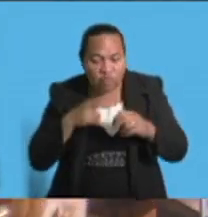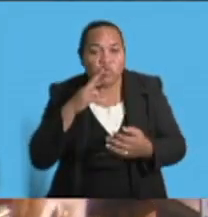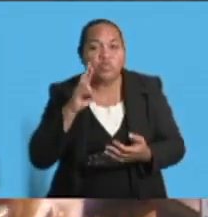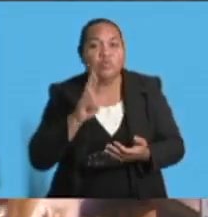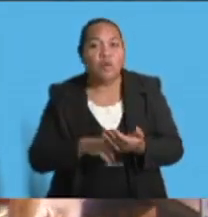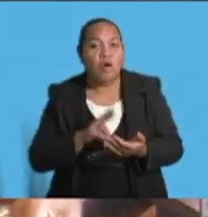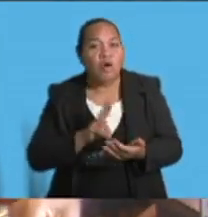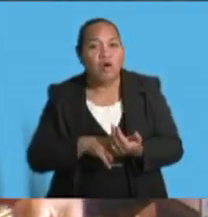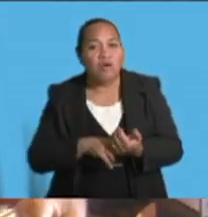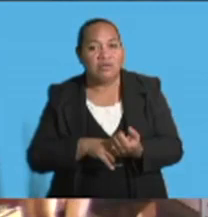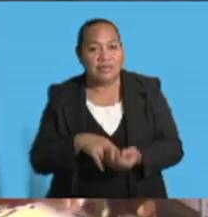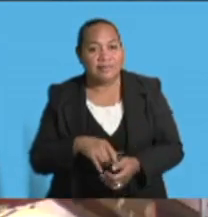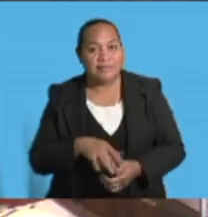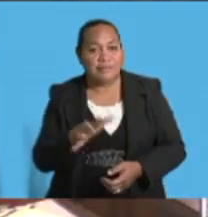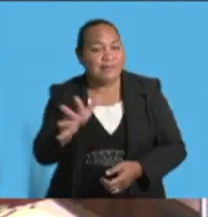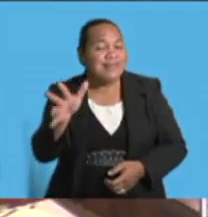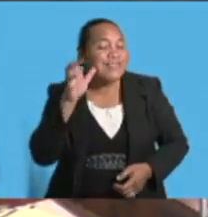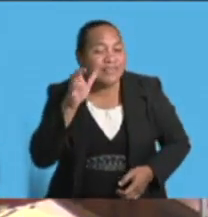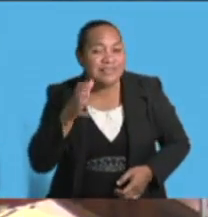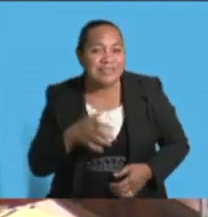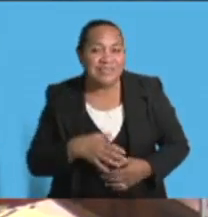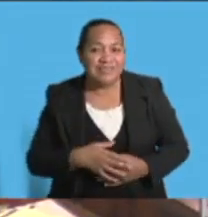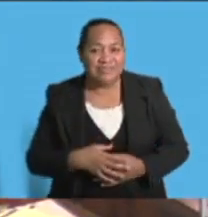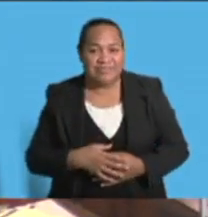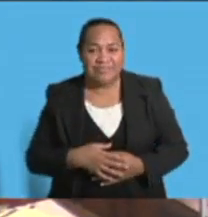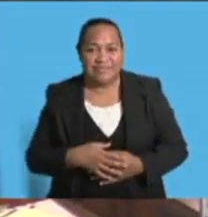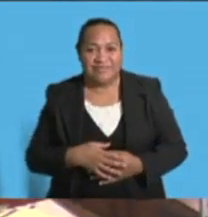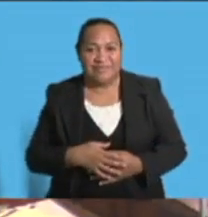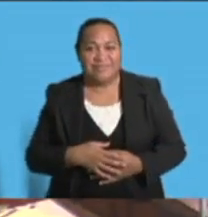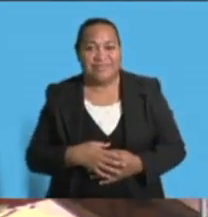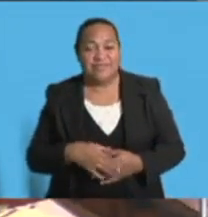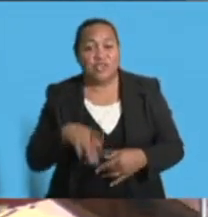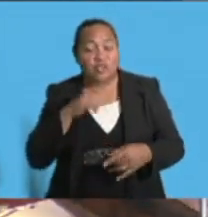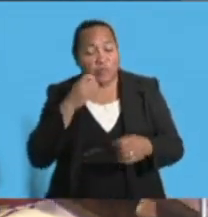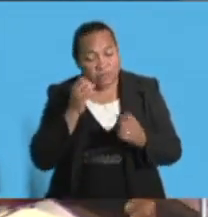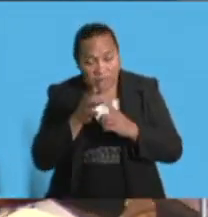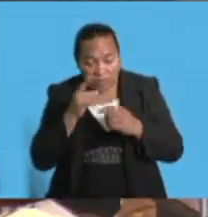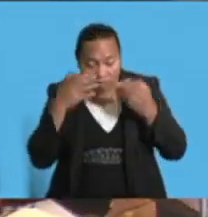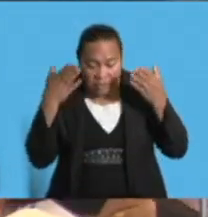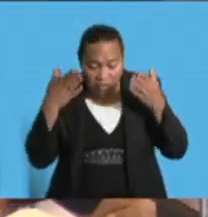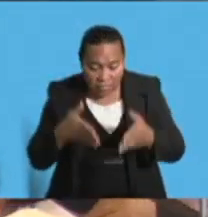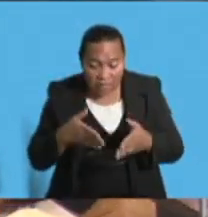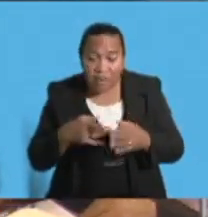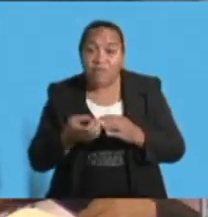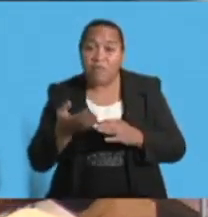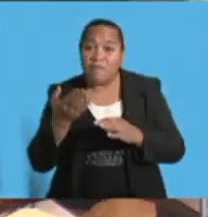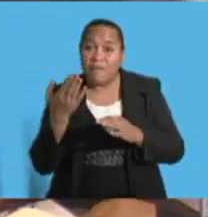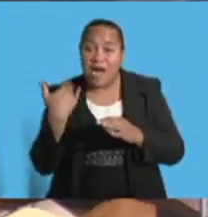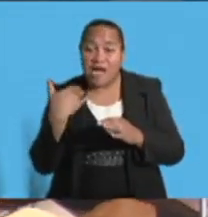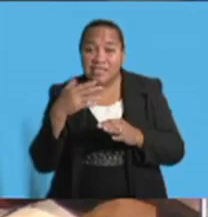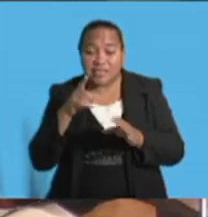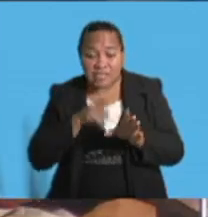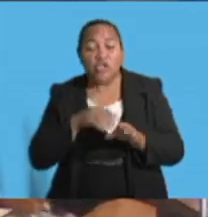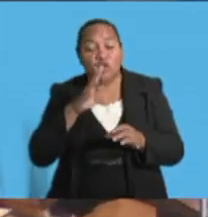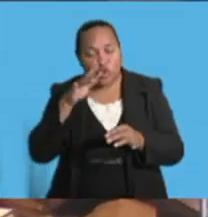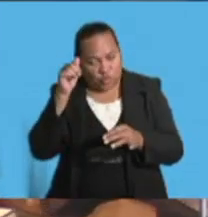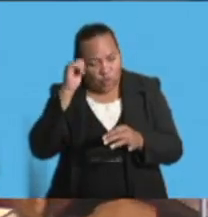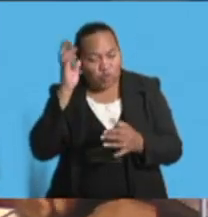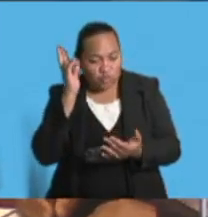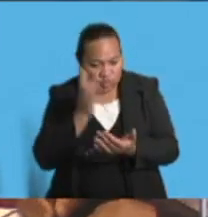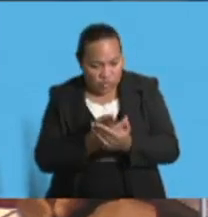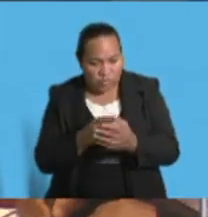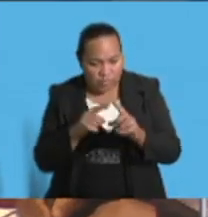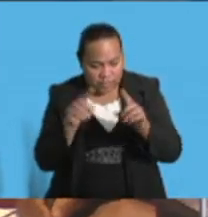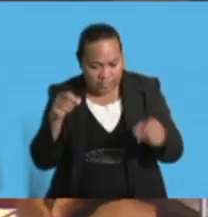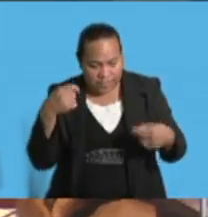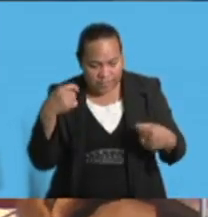Manu Lisan, it is pertinent that we look at the government finances for the past years to get a true picture, quoting from the Public